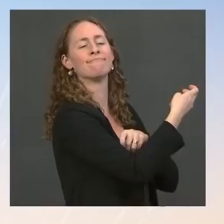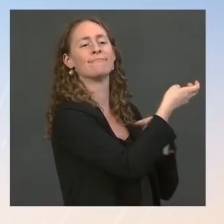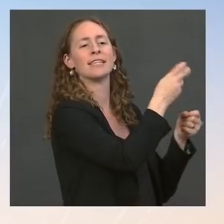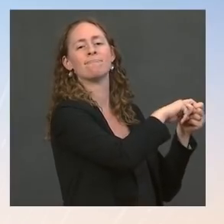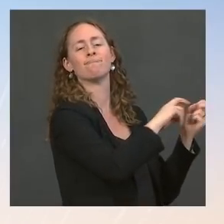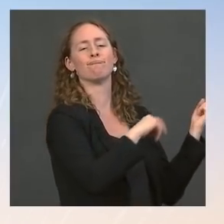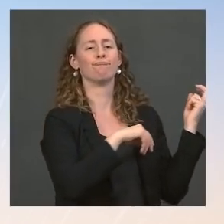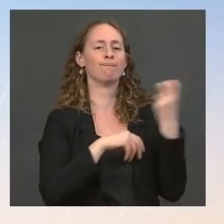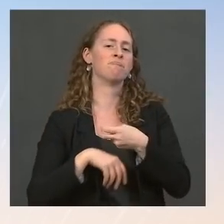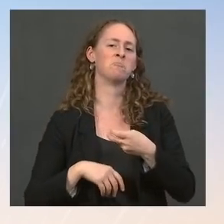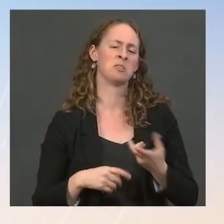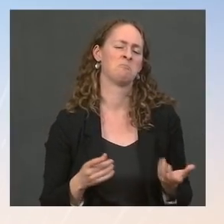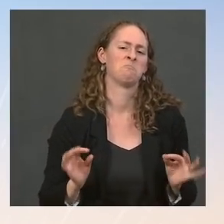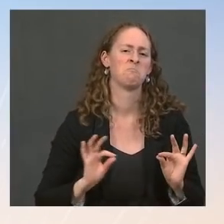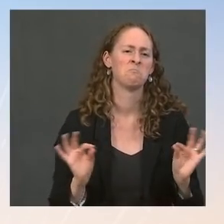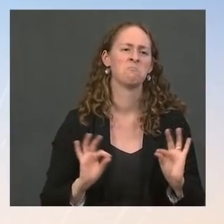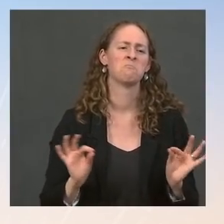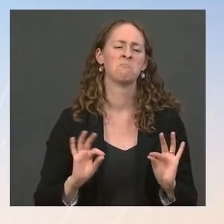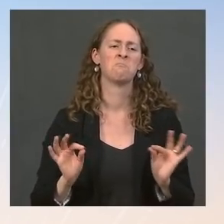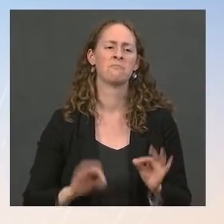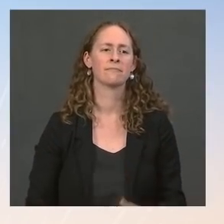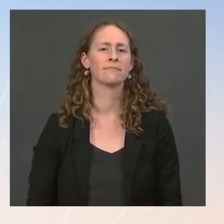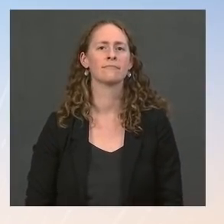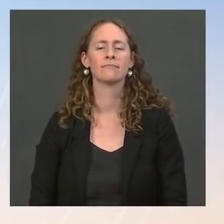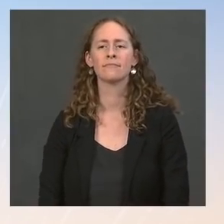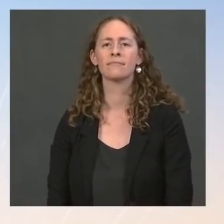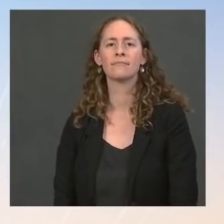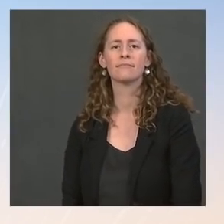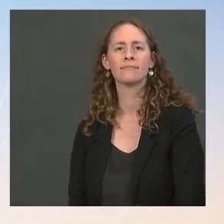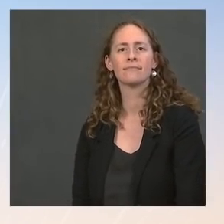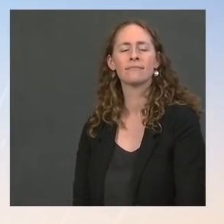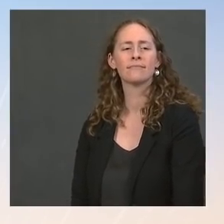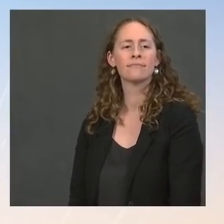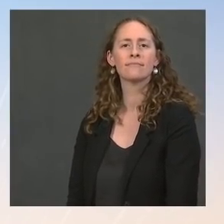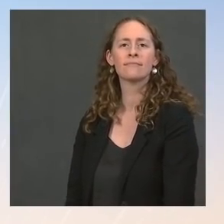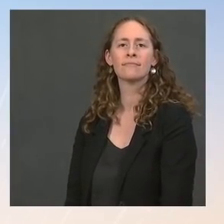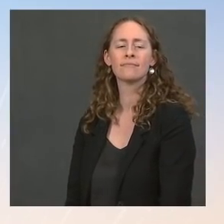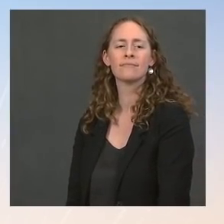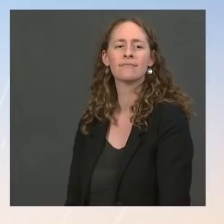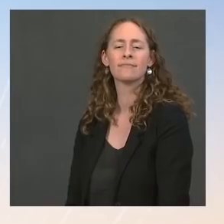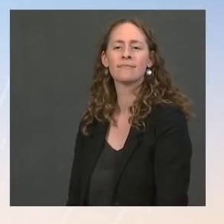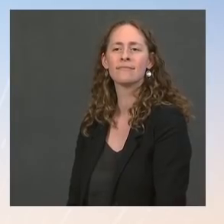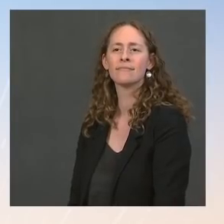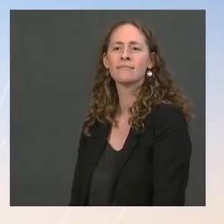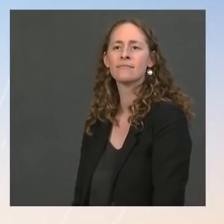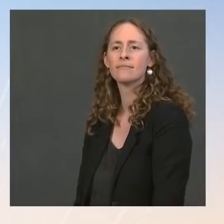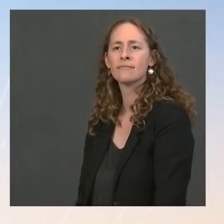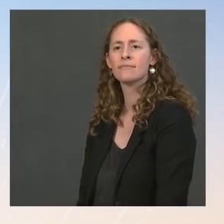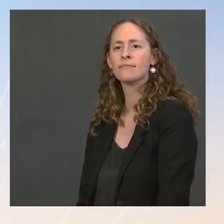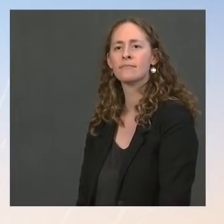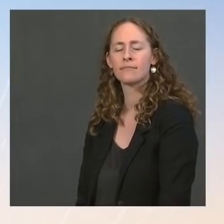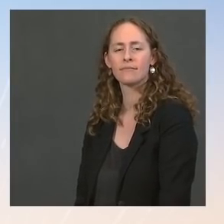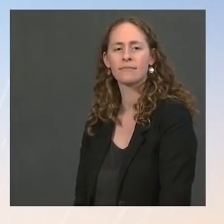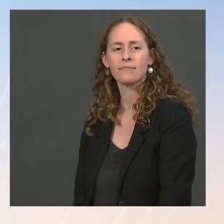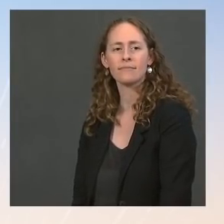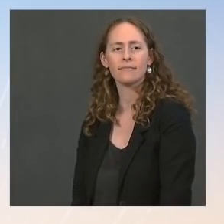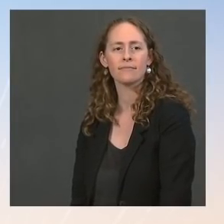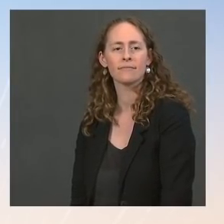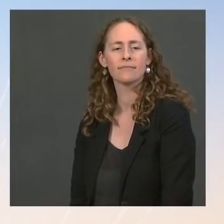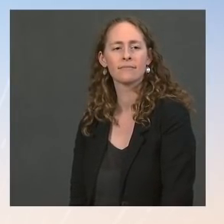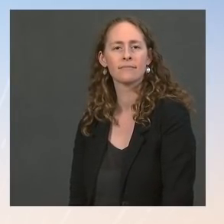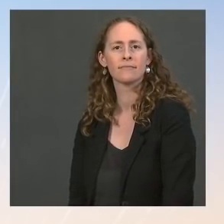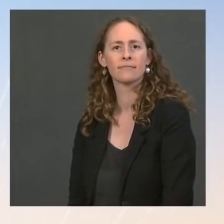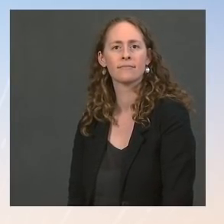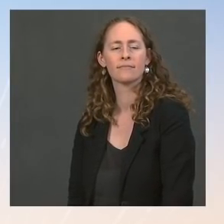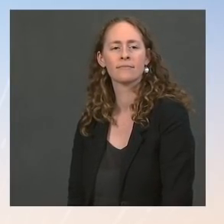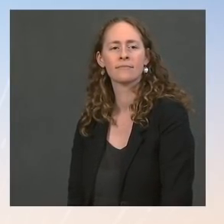on our end. Okay, go ahead. I have something else, but a quick point of clarification in response to what you